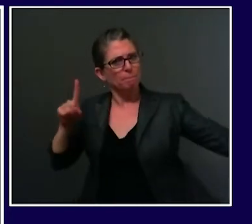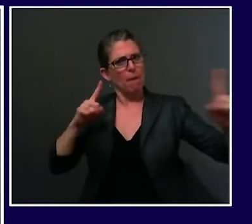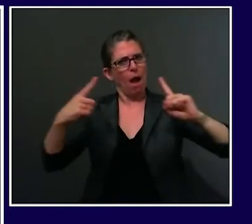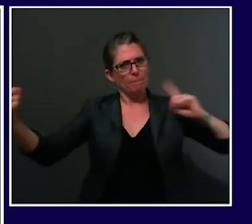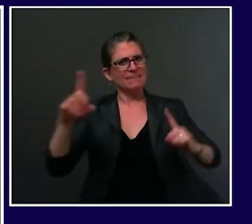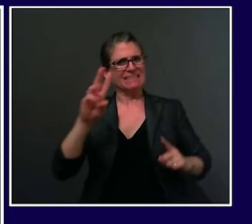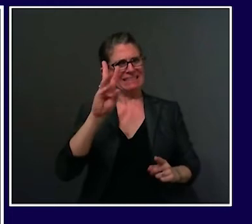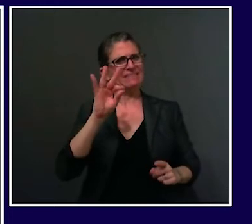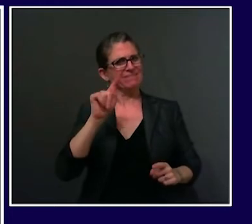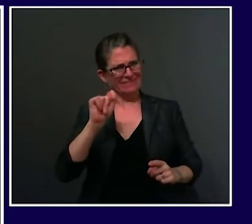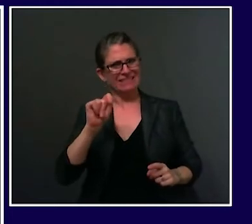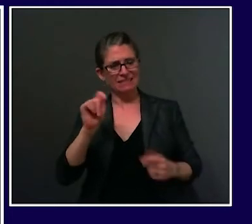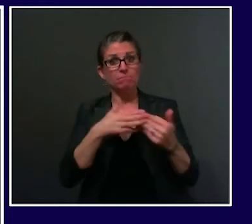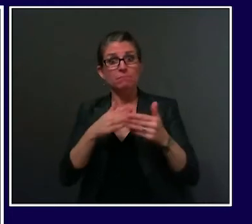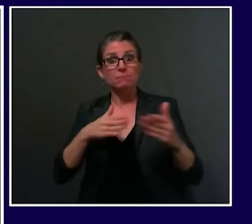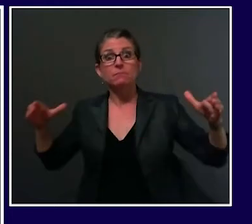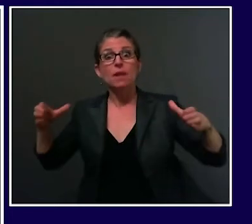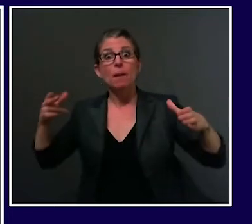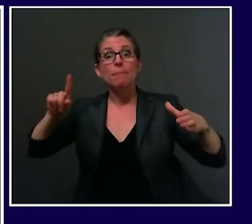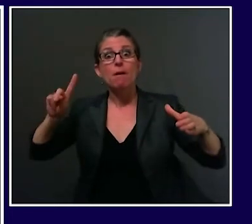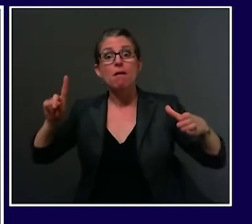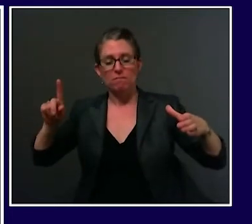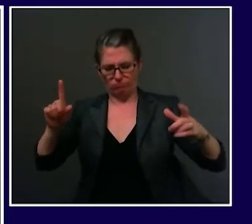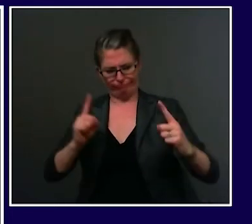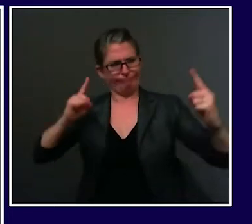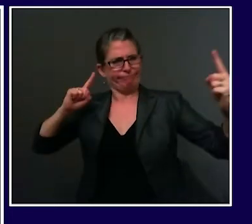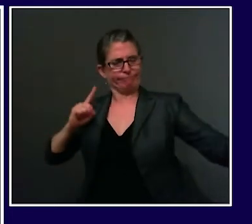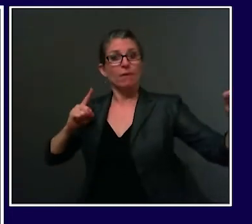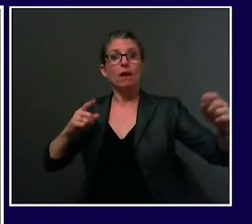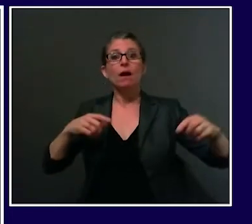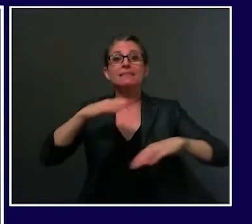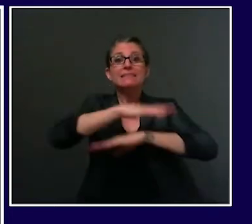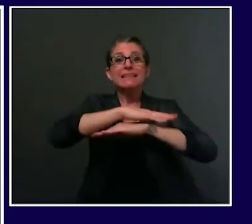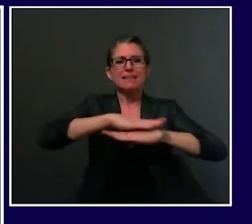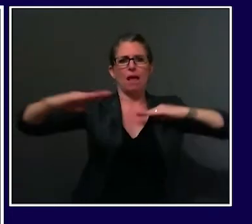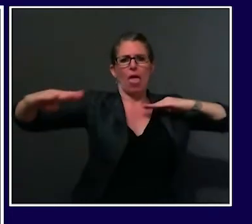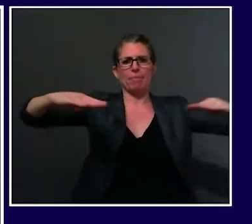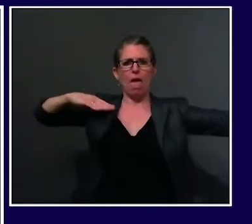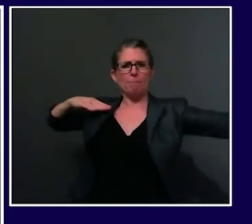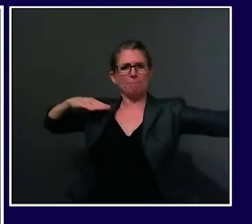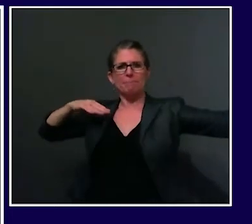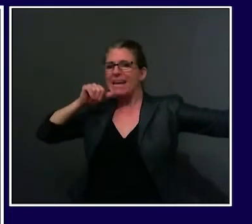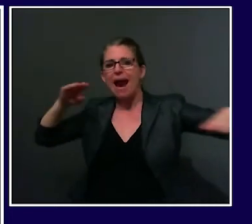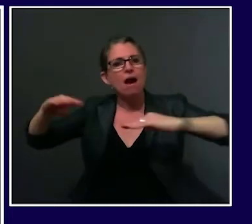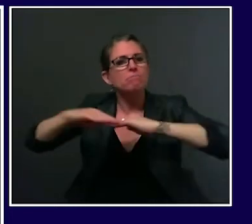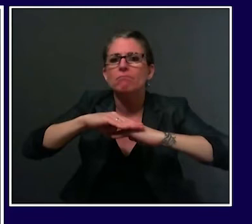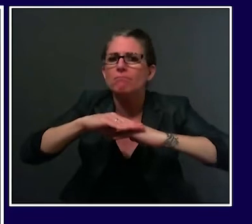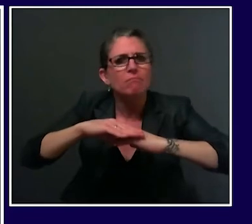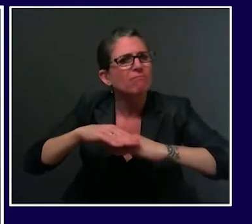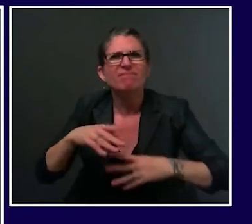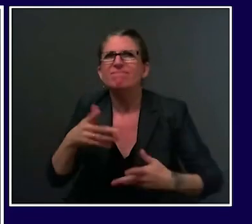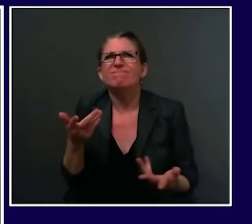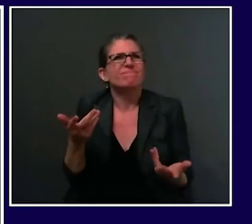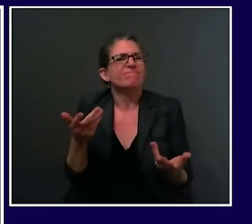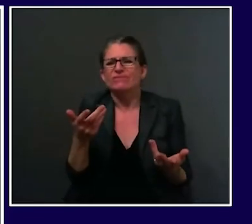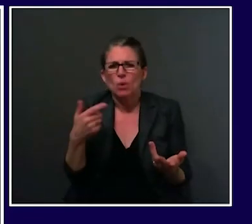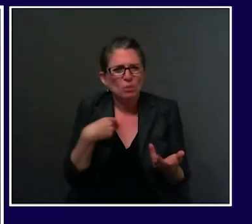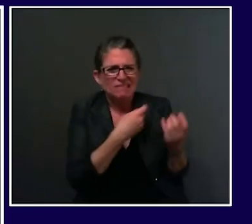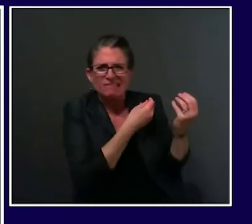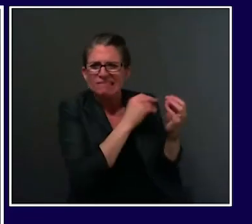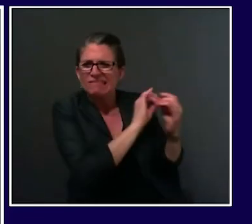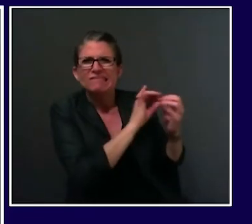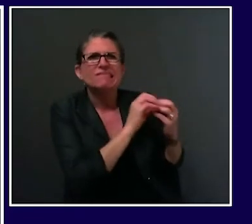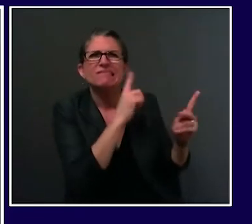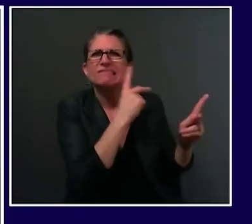have been spaced out to a great degree, and as you heard Director Rogers and I mention yesterday, even people that are sitting 20 feet